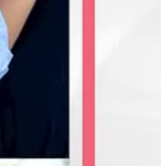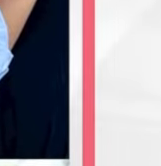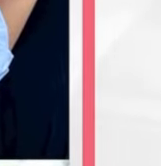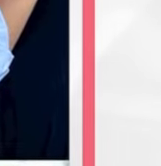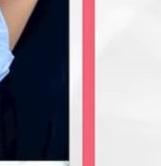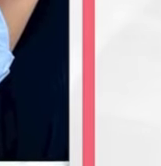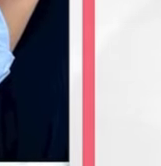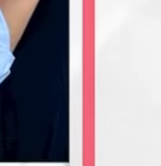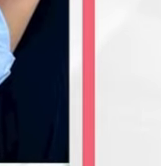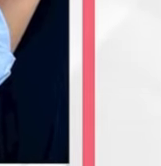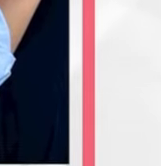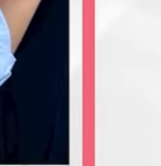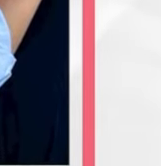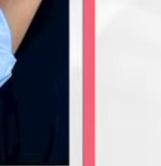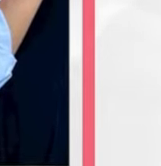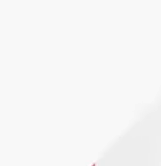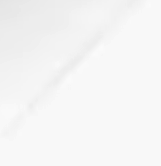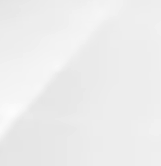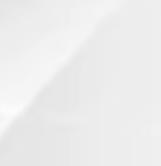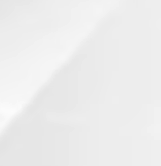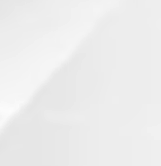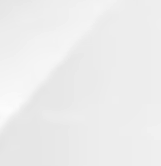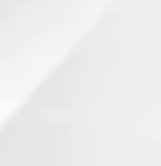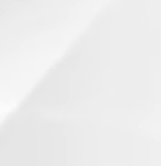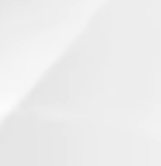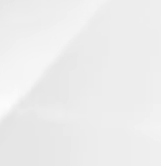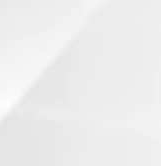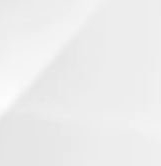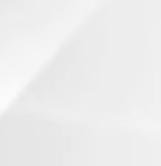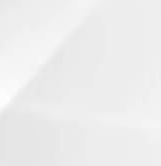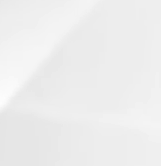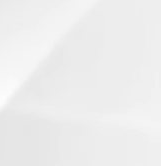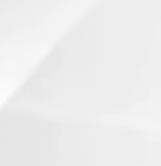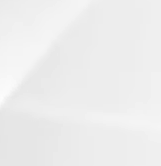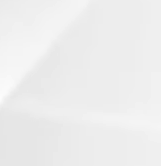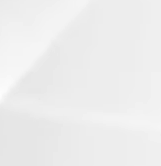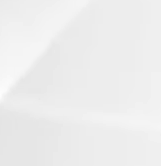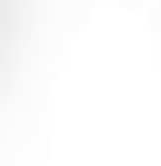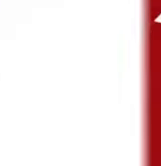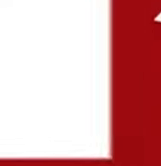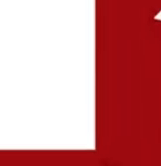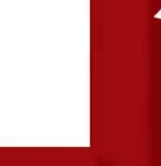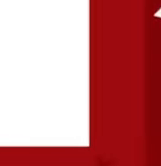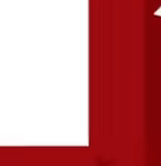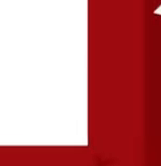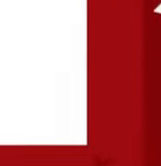winner of the Best Supporting Actor Award. Keep up the amazing work!